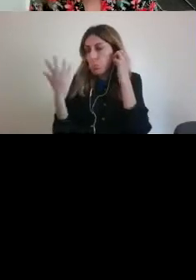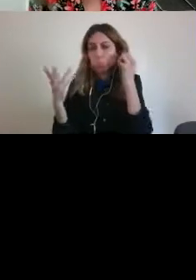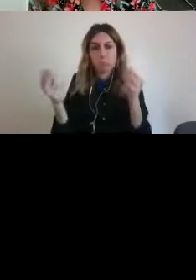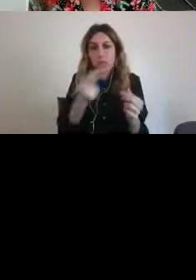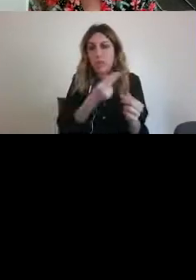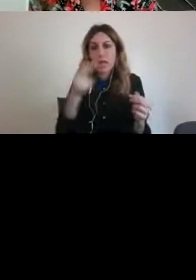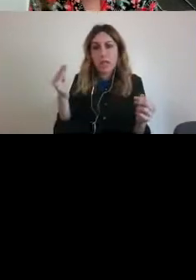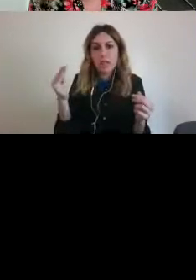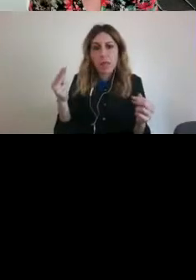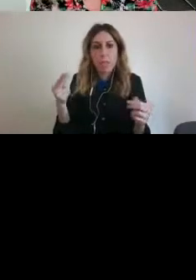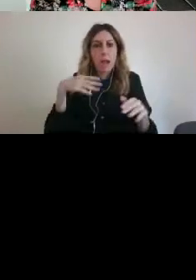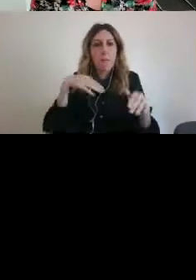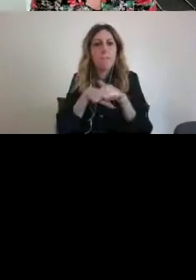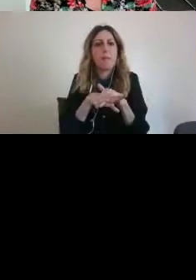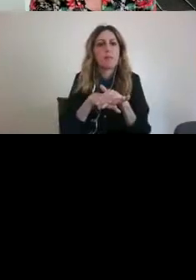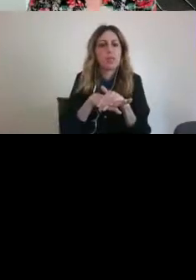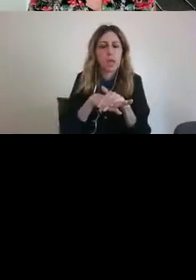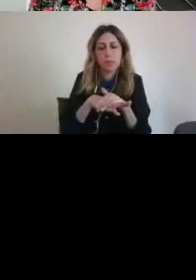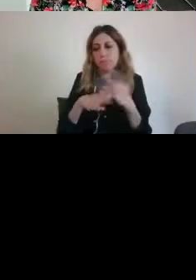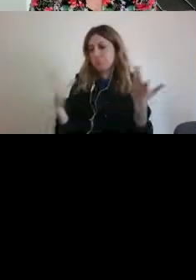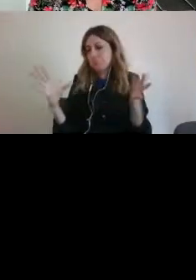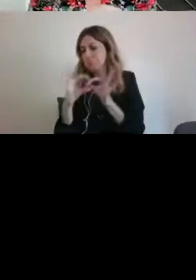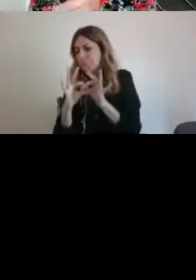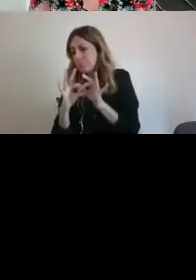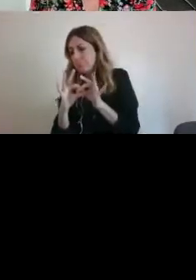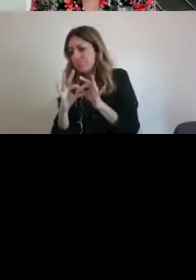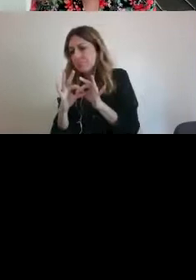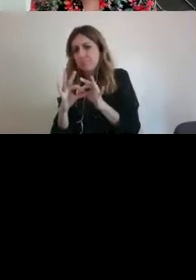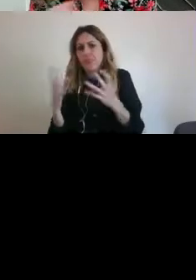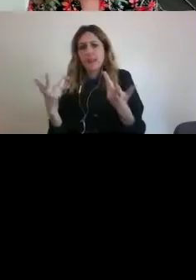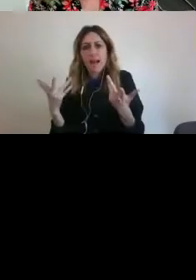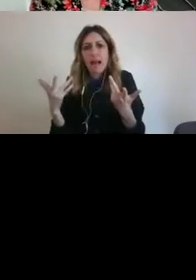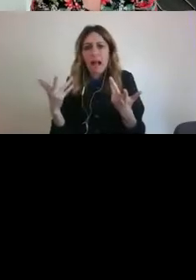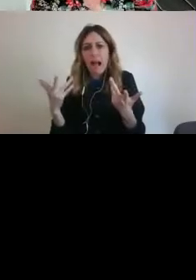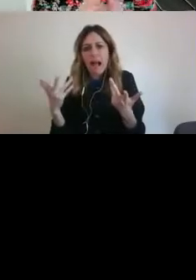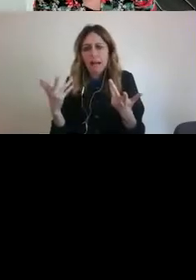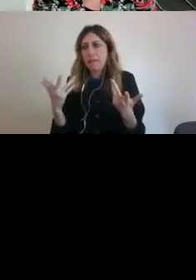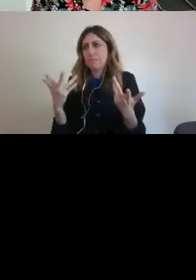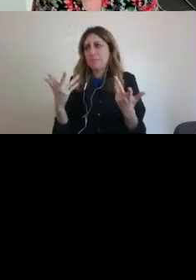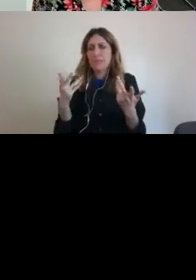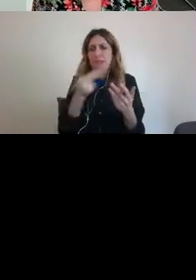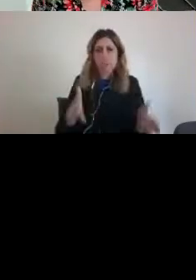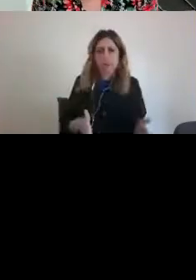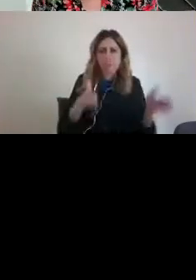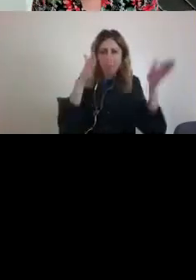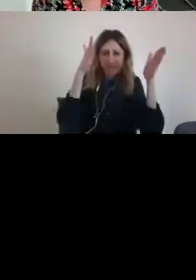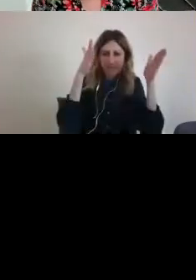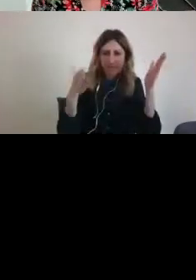about hip-hop shoes, but linking from ballet shoes to SEO link building probably will not make sense.